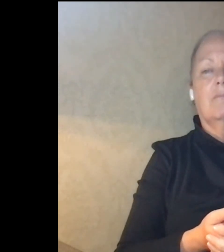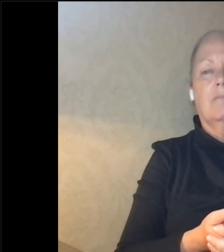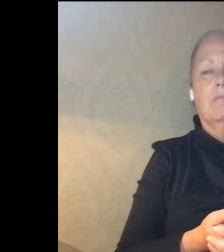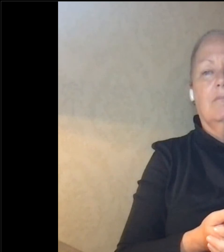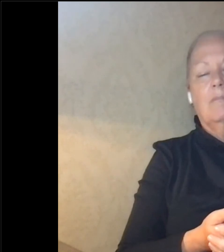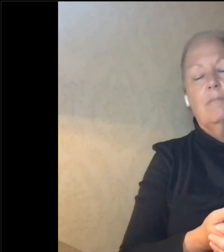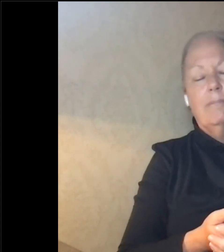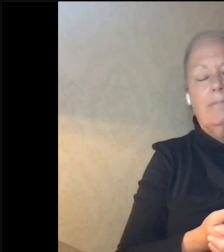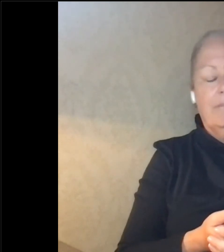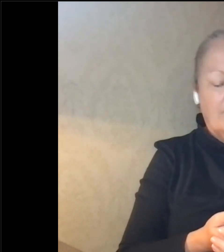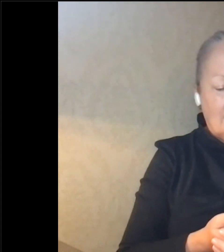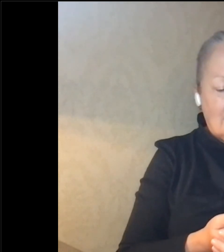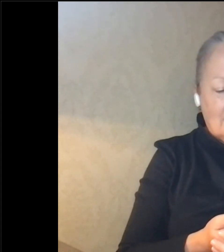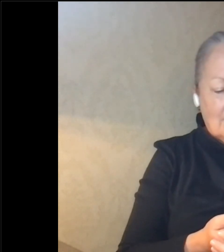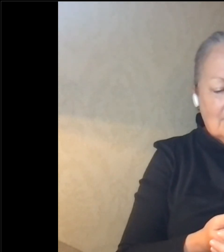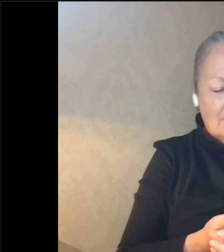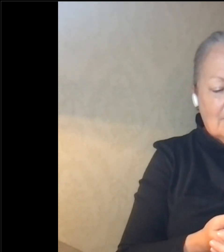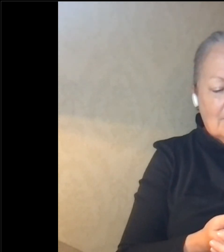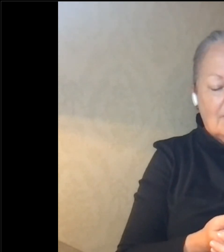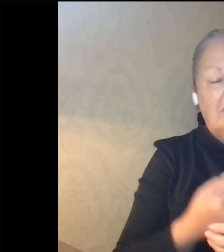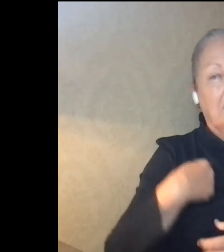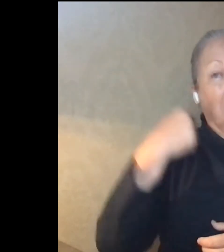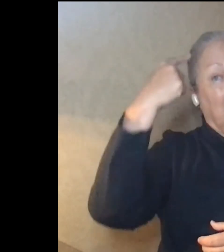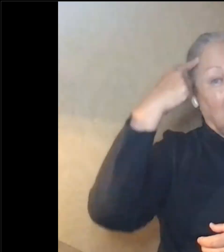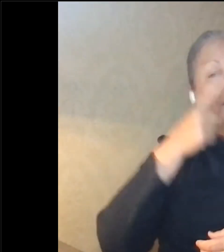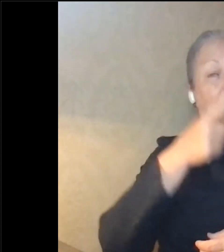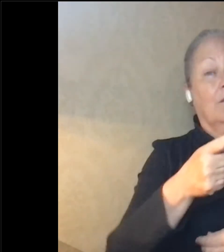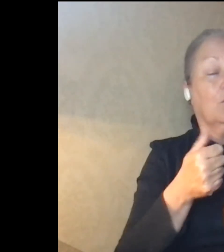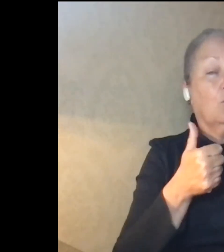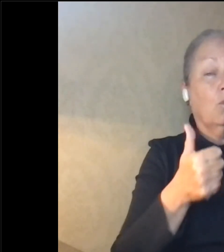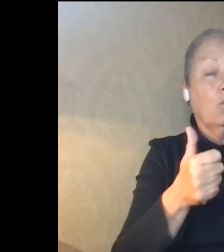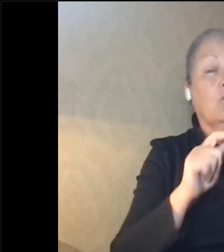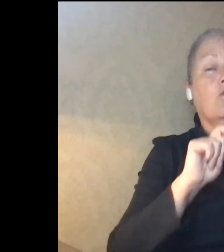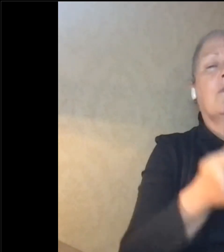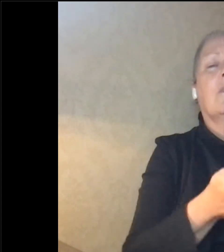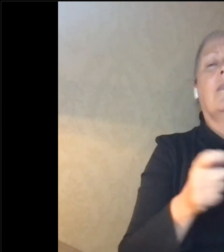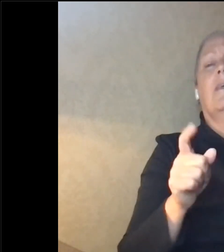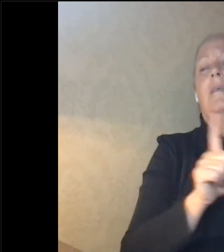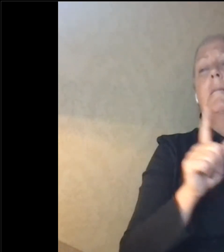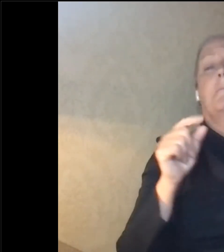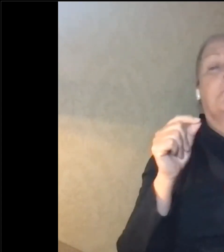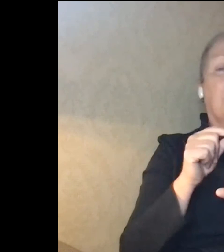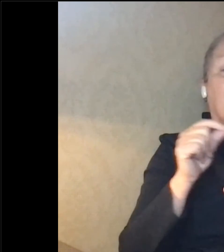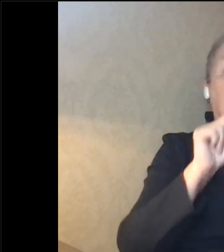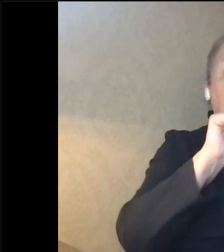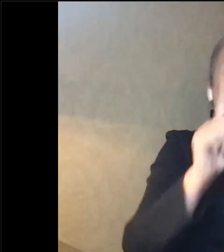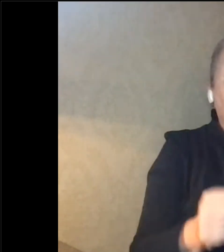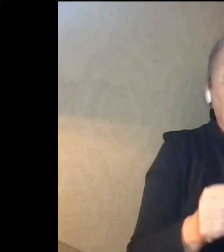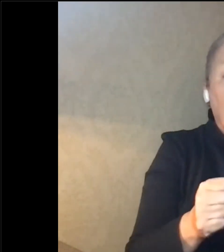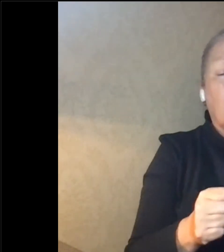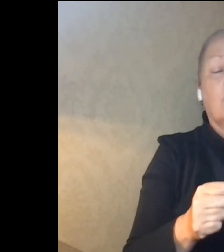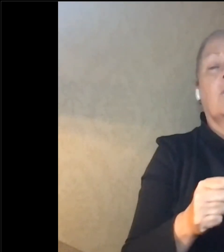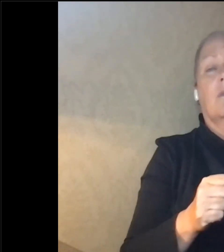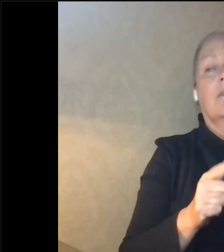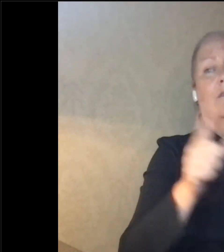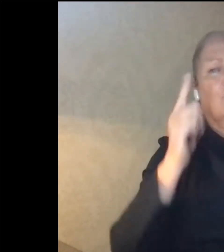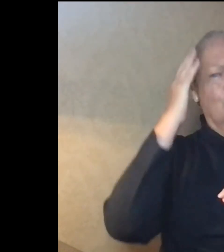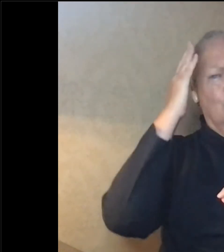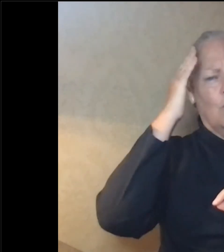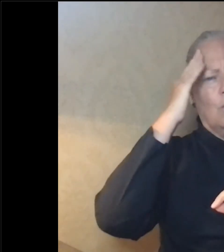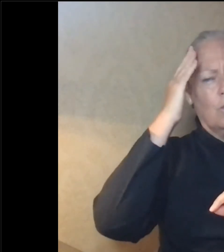I really good change for the countries like Pakistan and other countries where situation is like